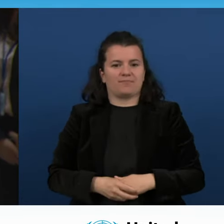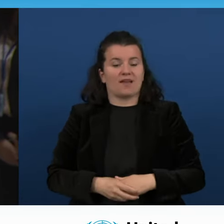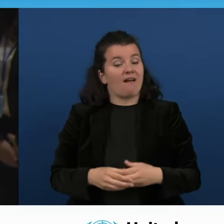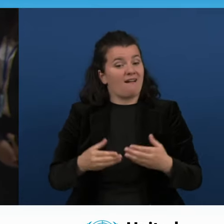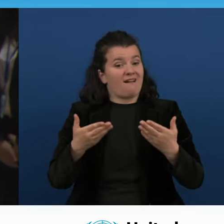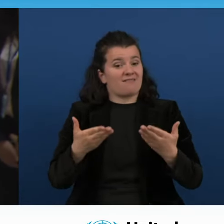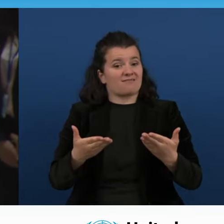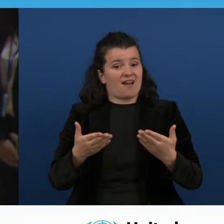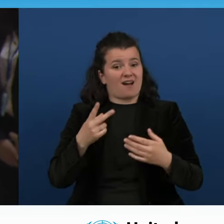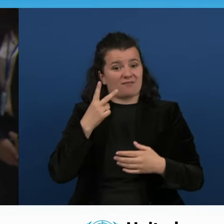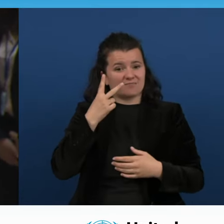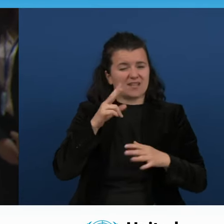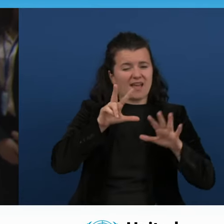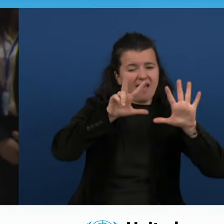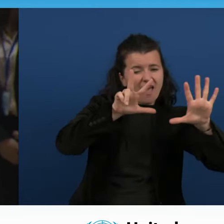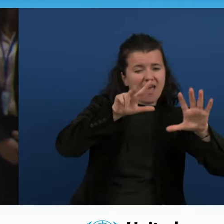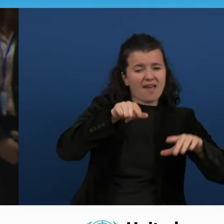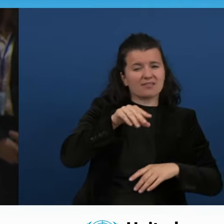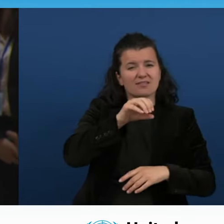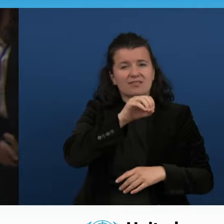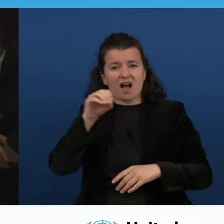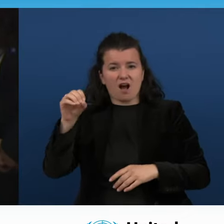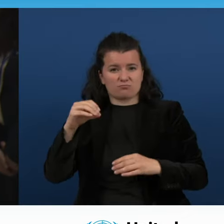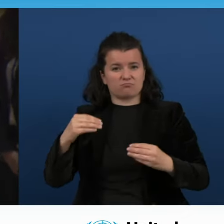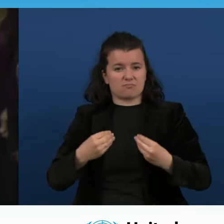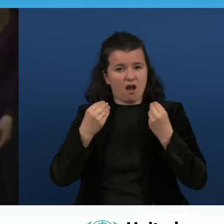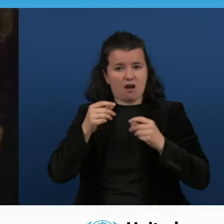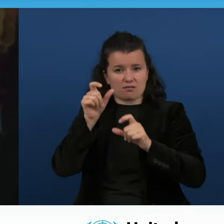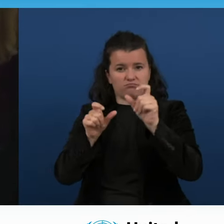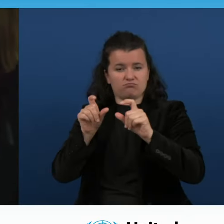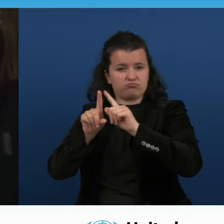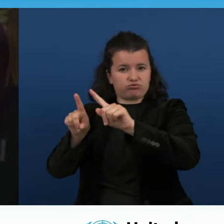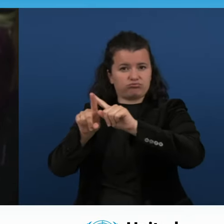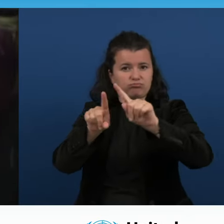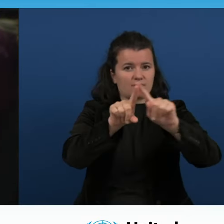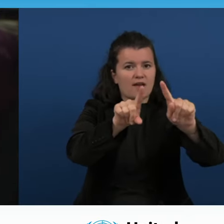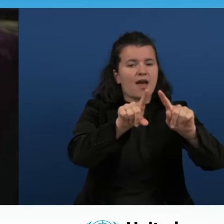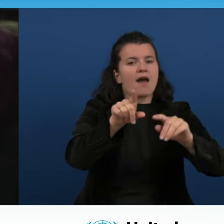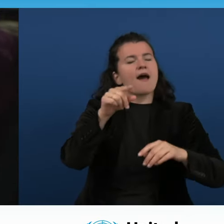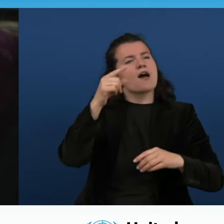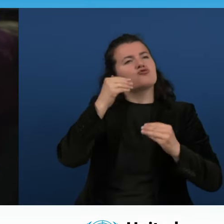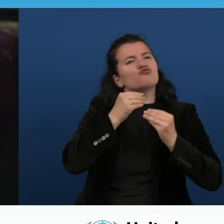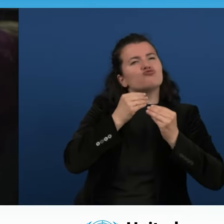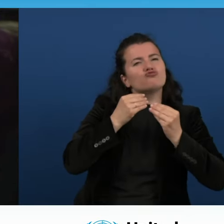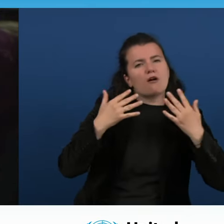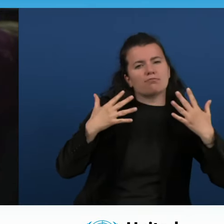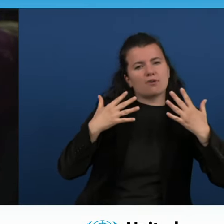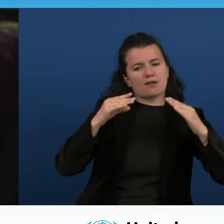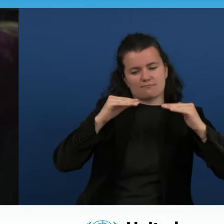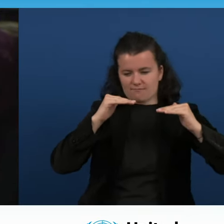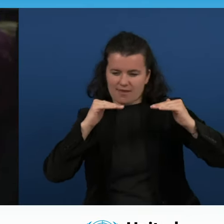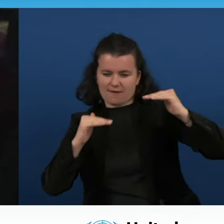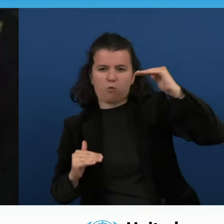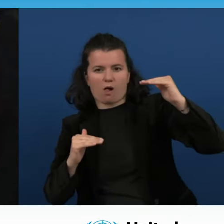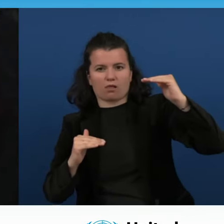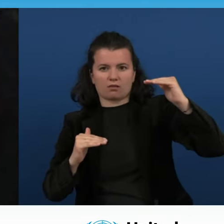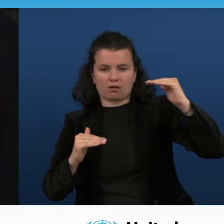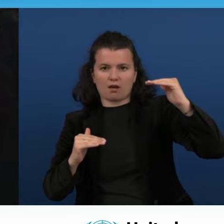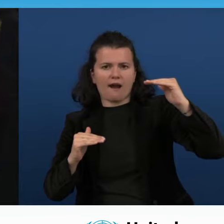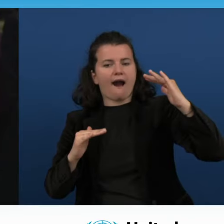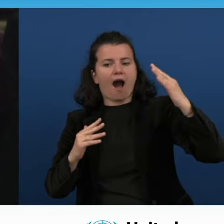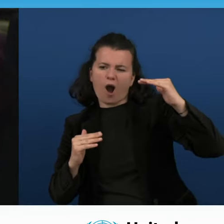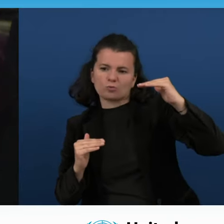end gendered poverty and increase financing for